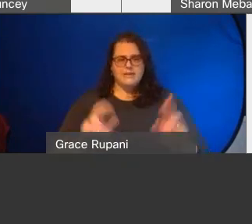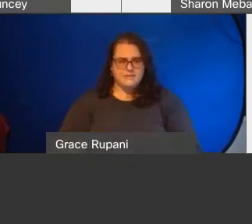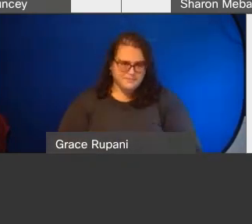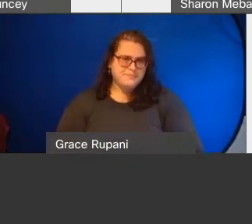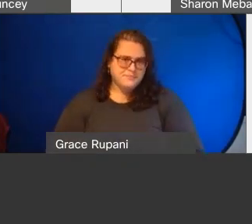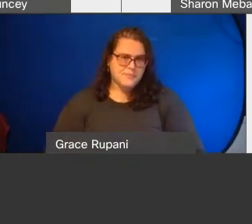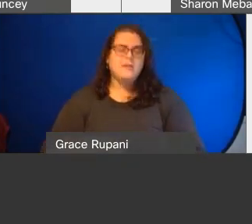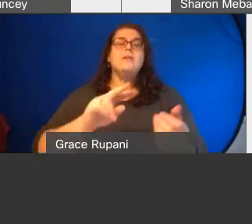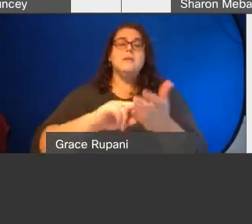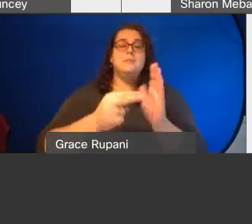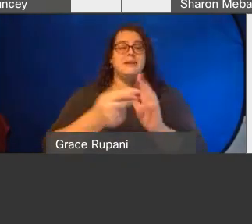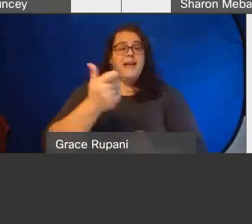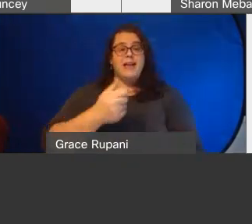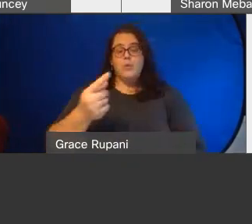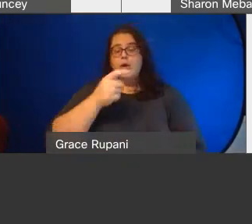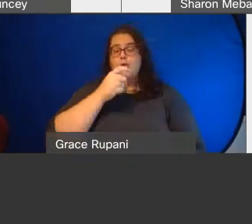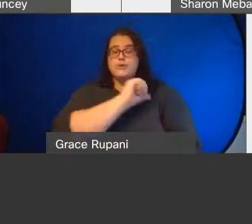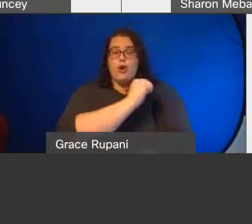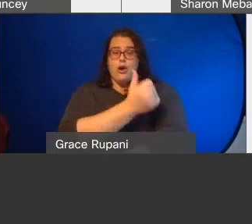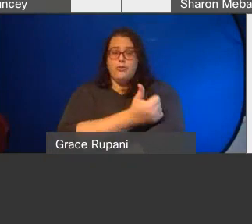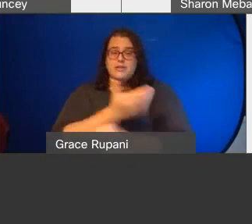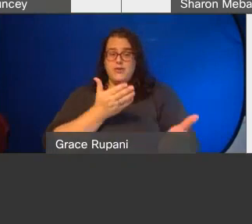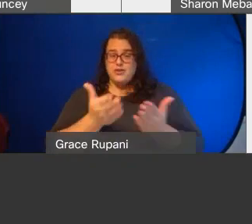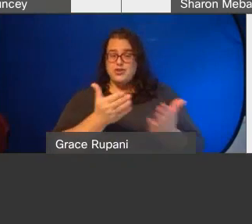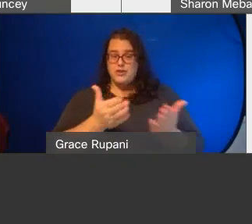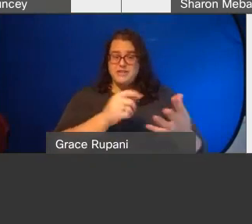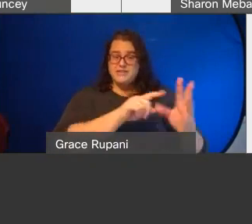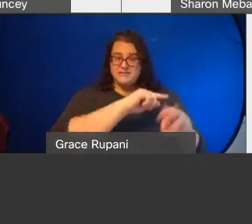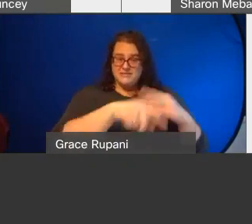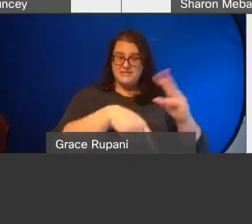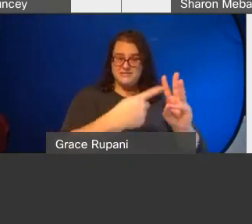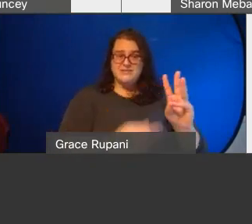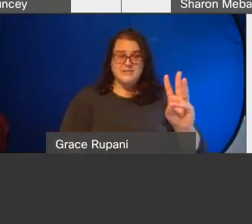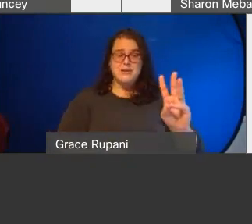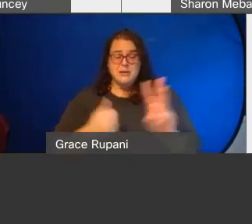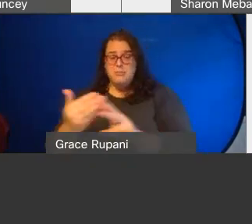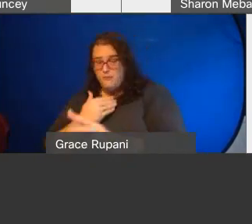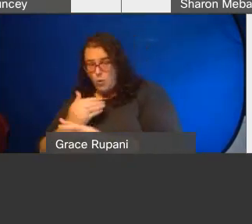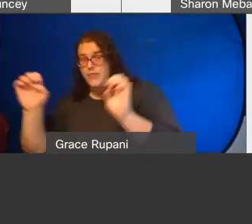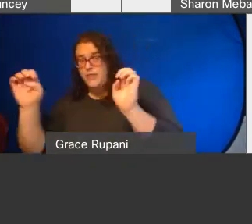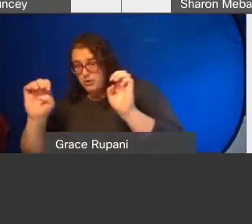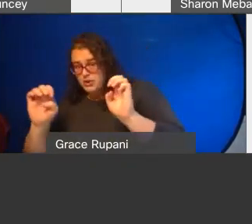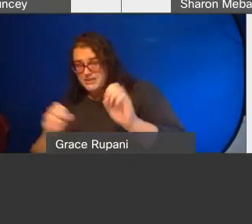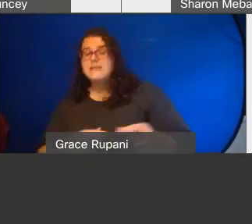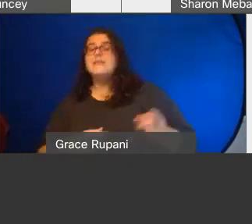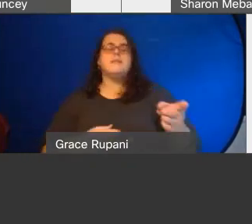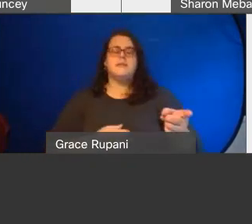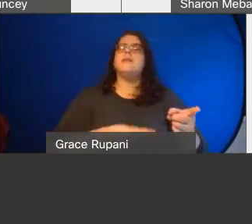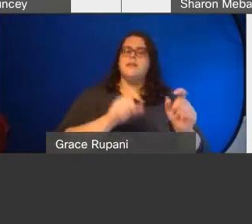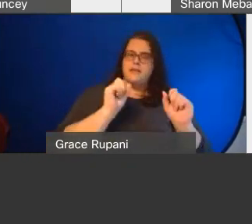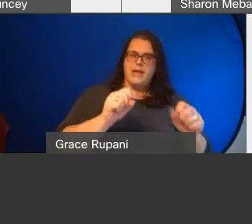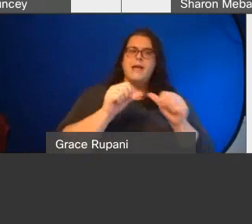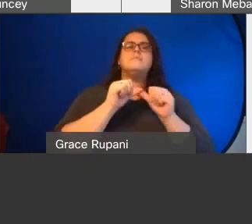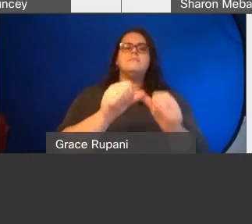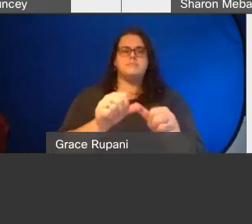these services prior to the public health emergency, that particular provider would be able to bill a